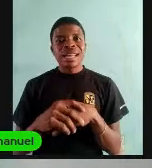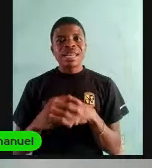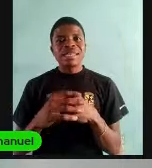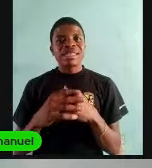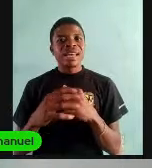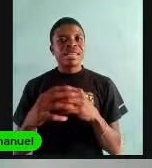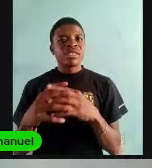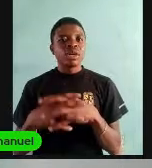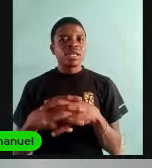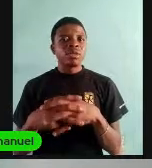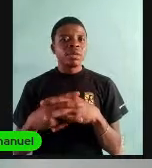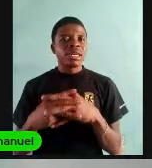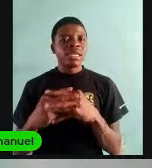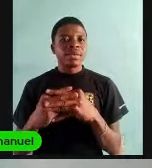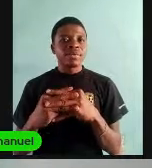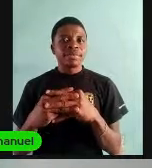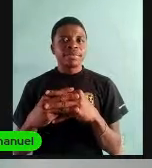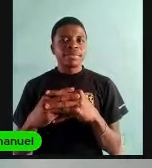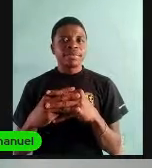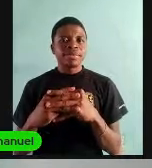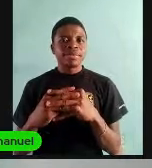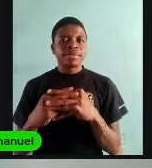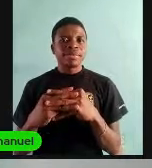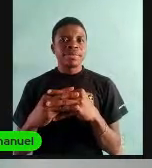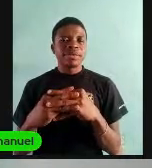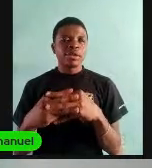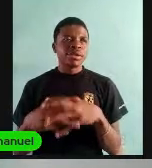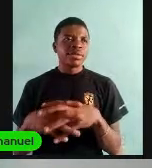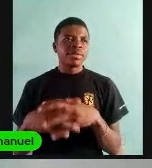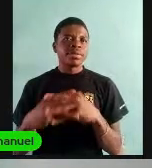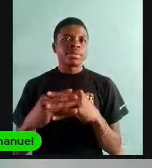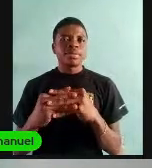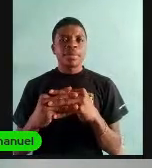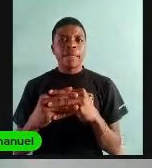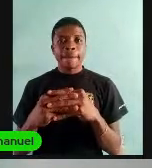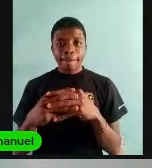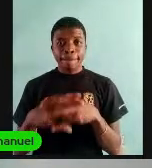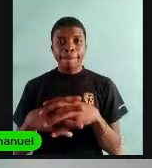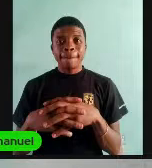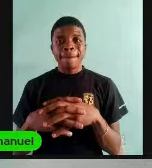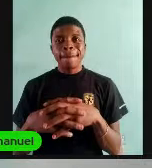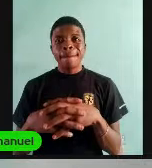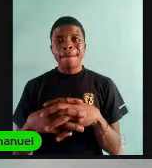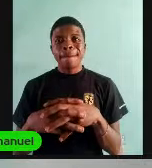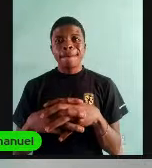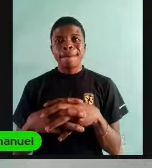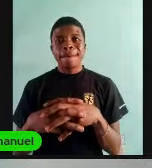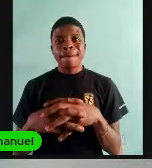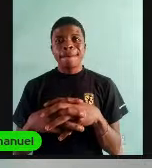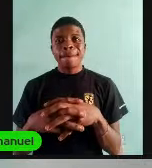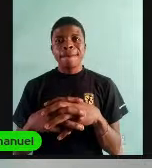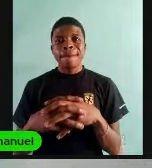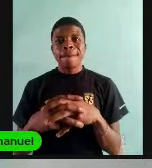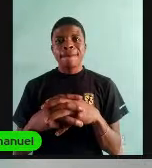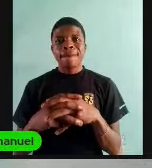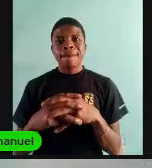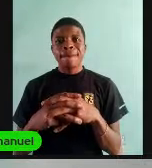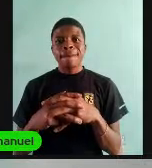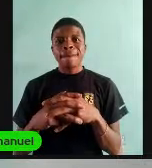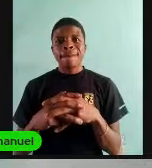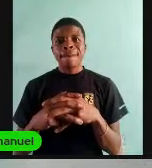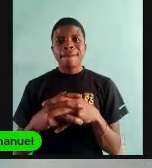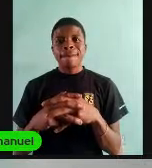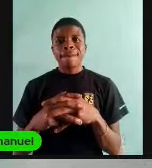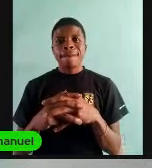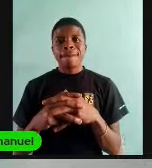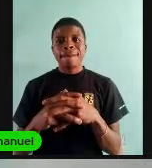The Uh, slide. The slide is not displaying. God. so this is a Mac product